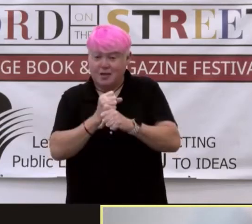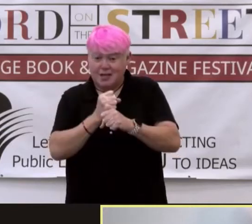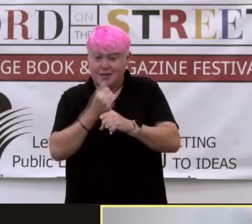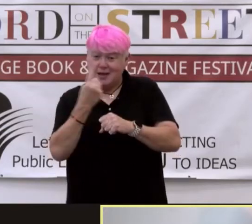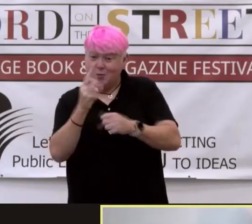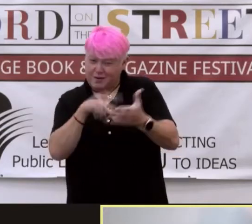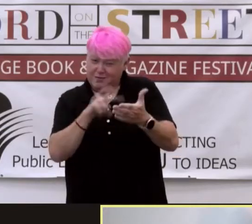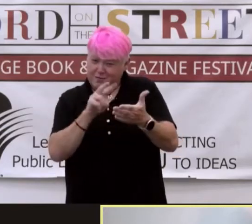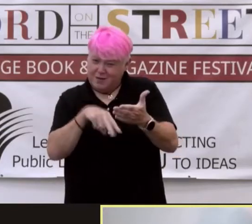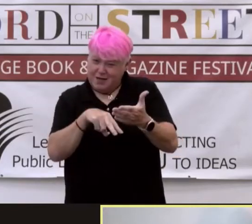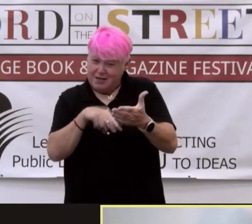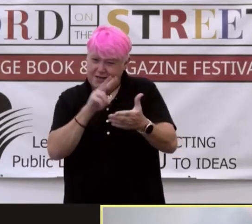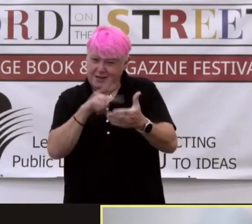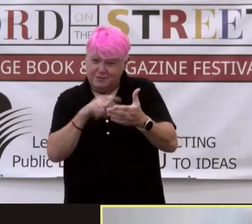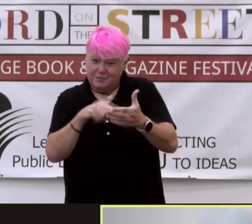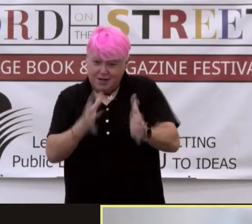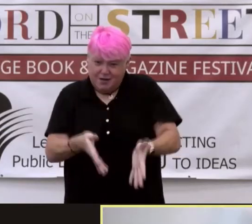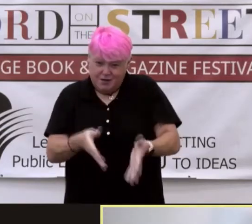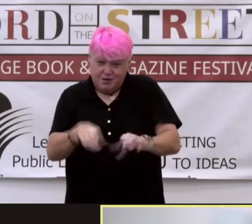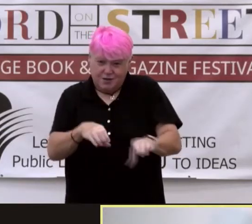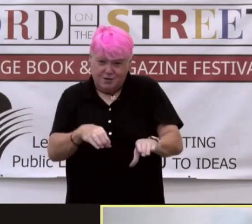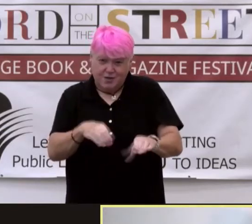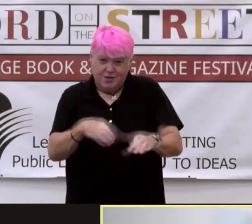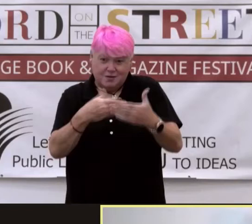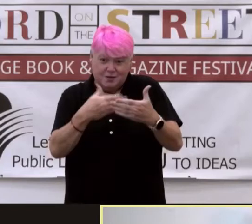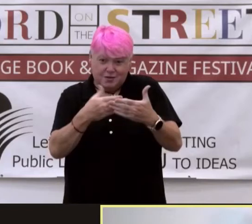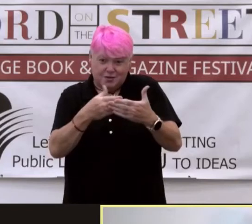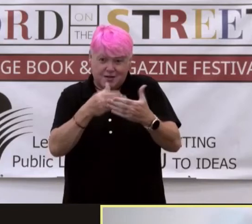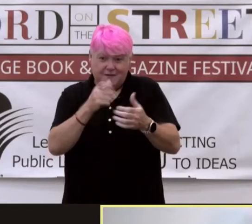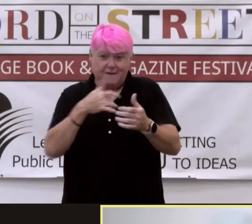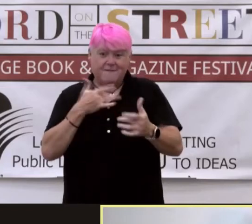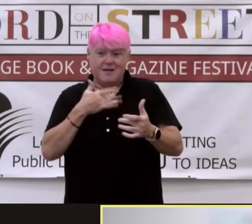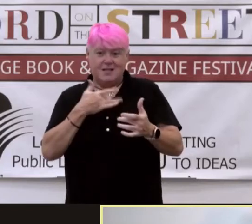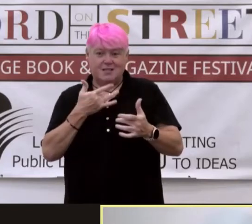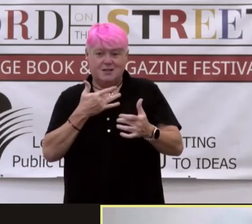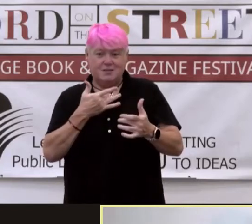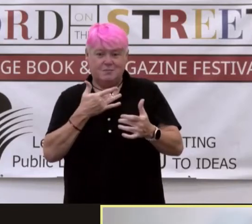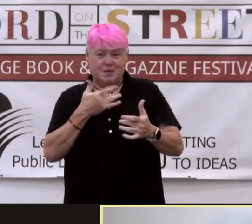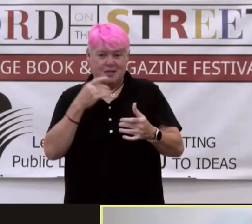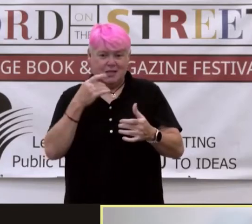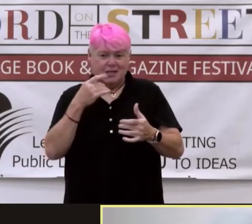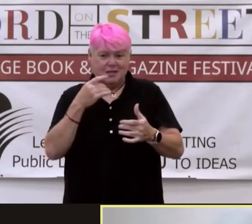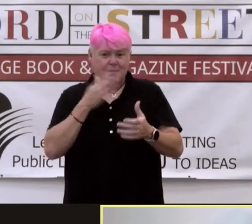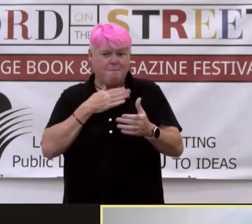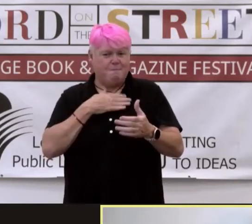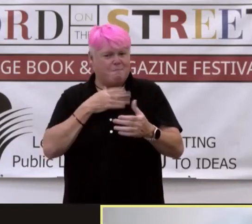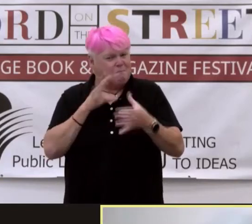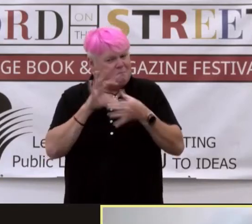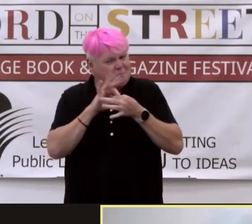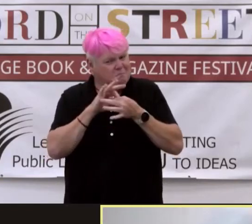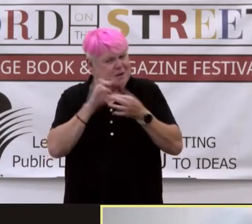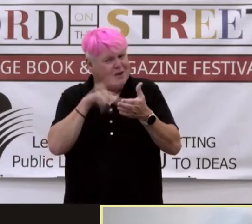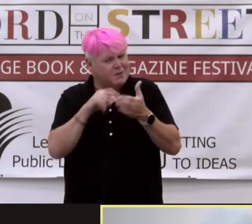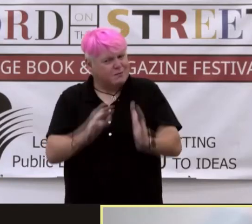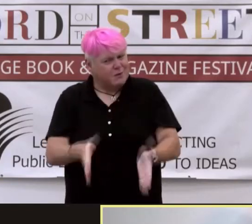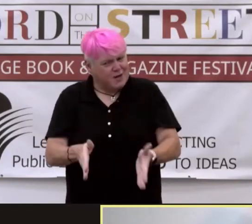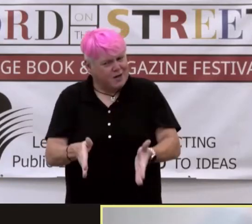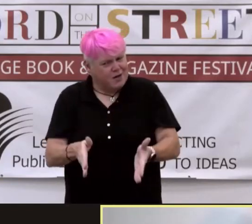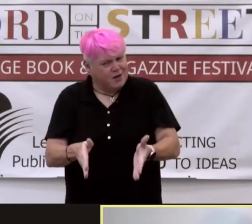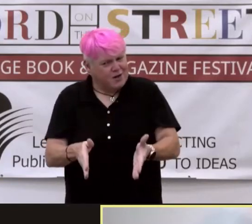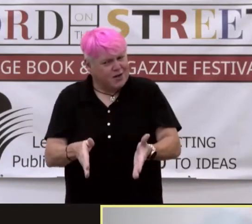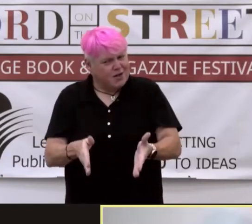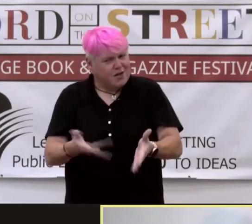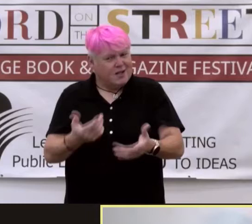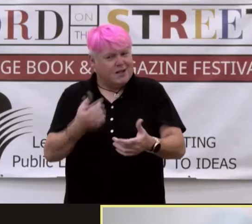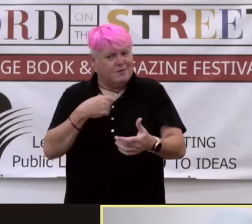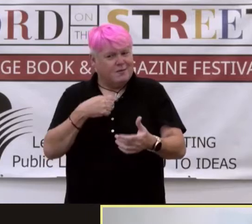that your readers do. But this was like the closest I've ever felt to being my own reader. That is such a weird thing to say. So when I got to the end, I was